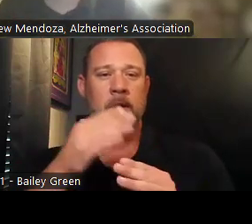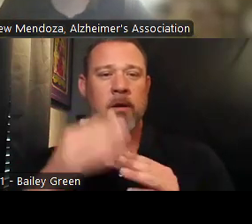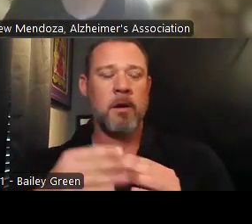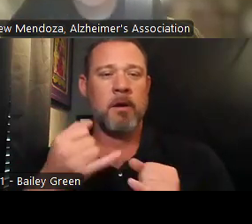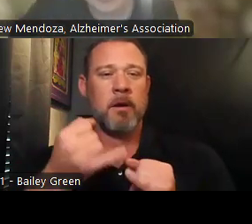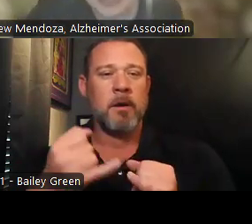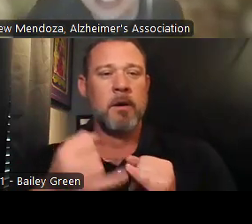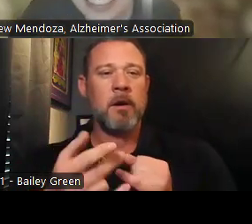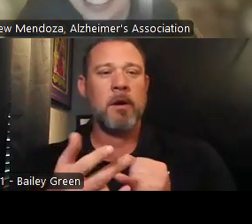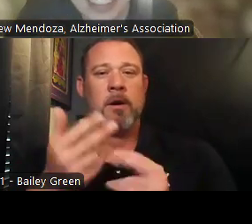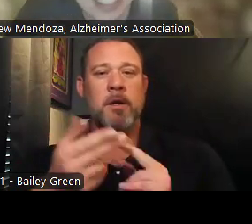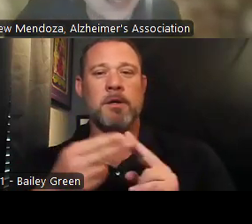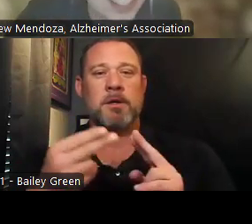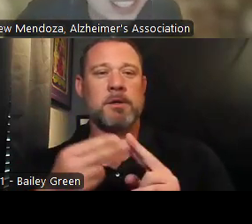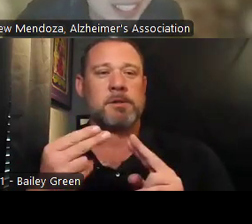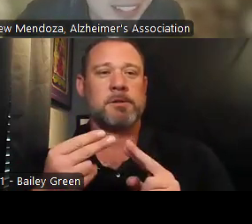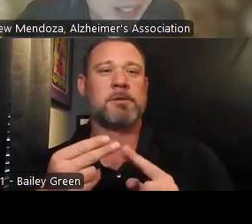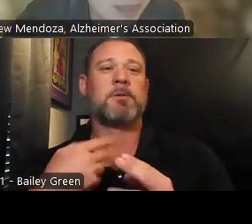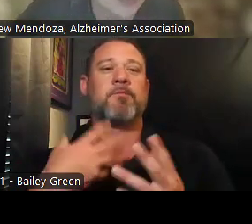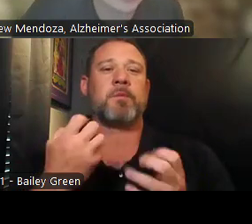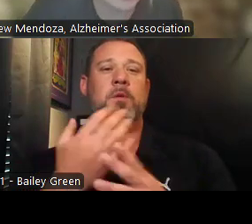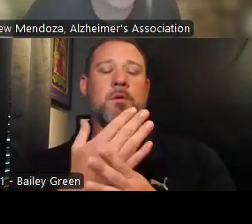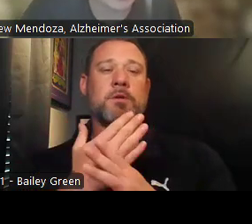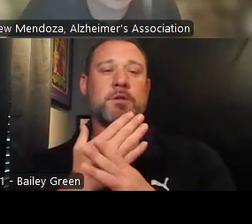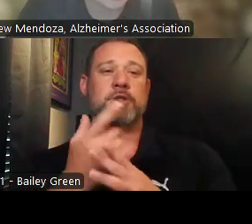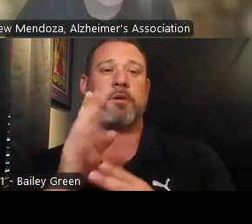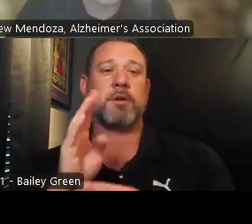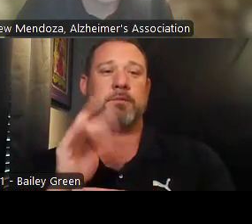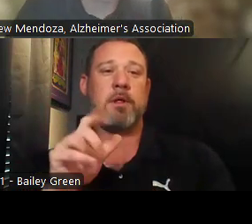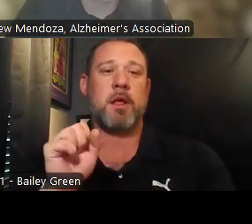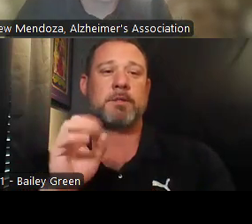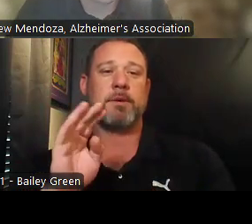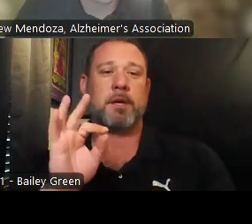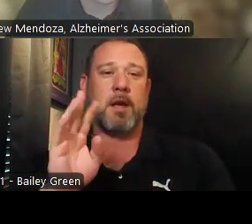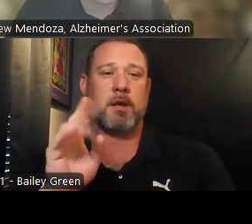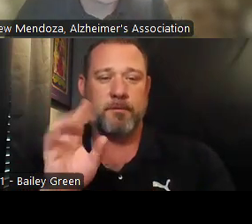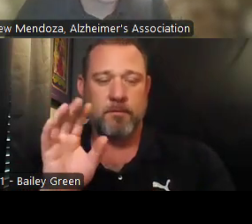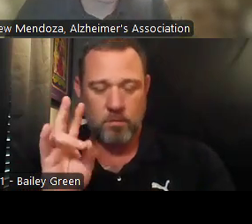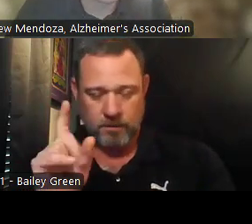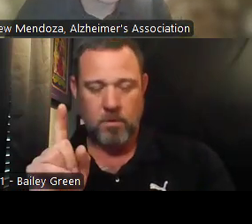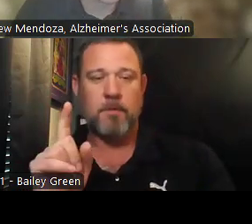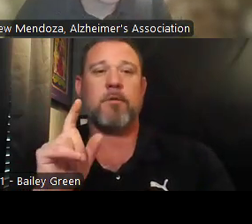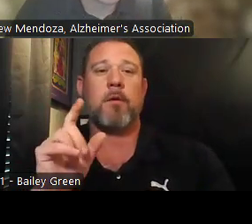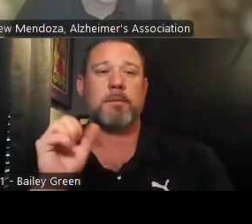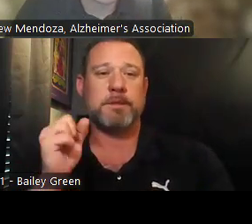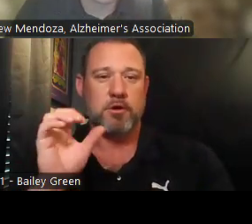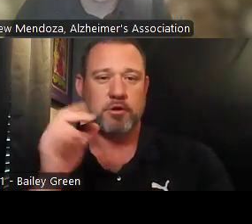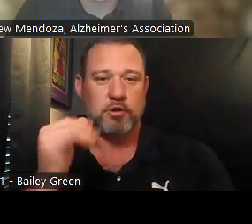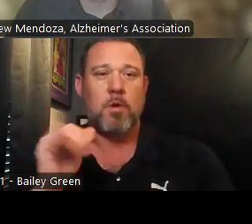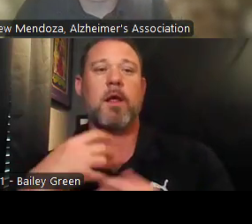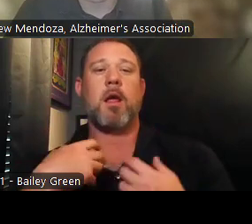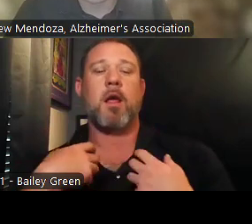last 3 slides. So I wanted to share this bill with you. It's SB 971 from Senator Choi that promotes healthy